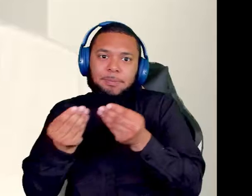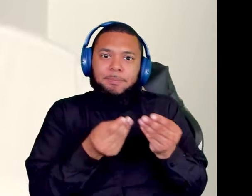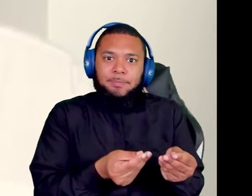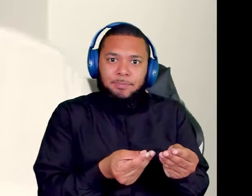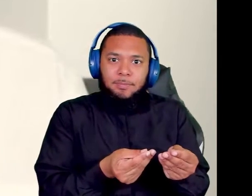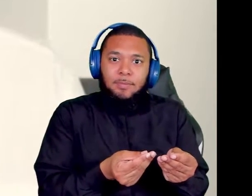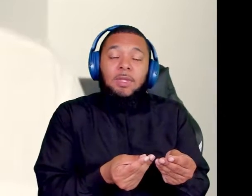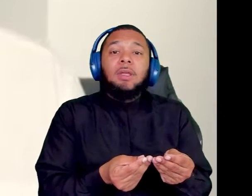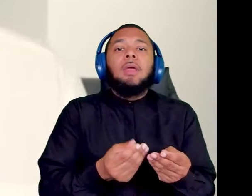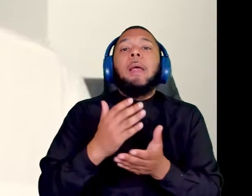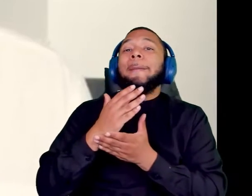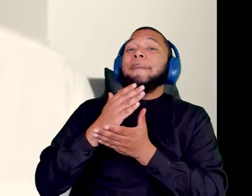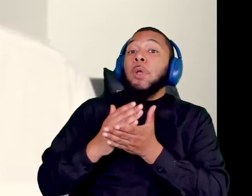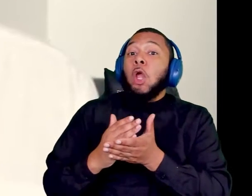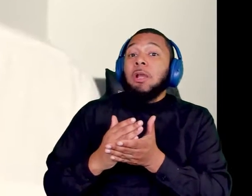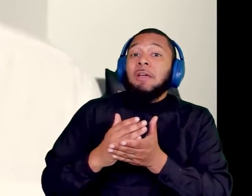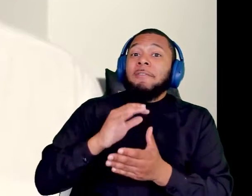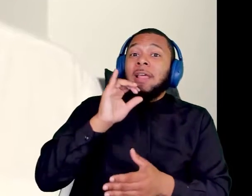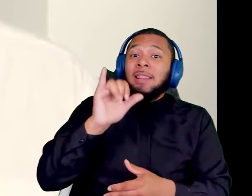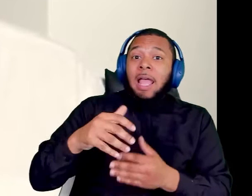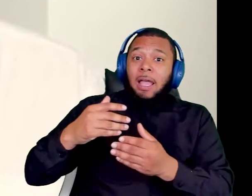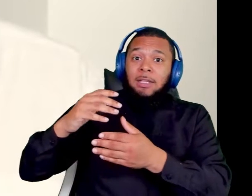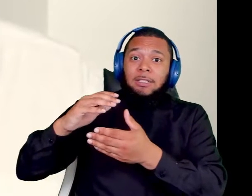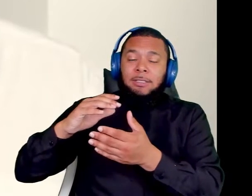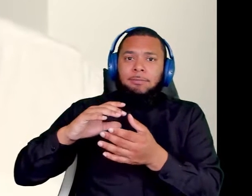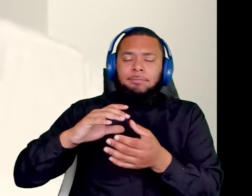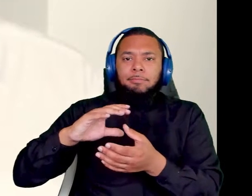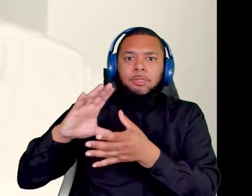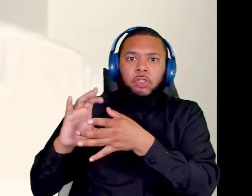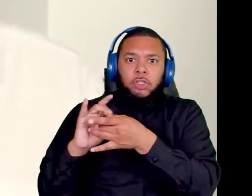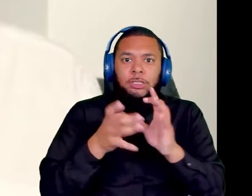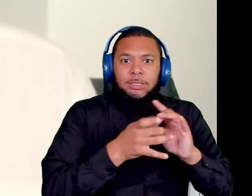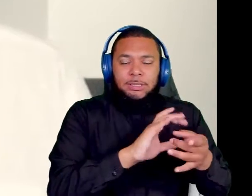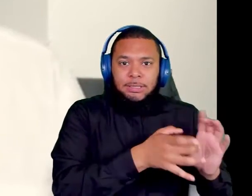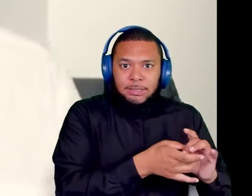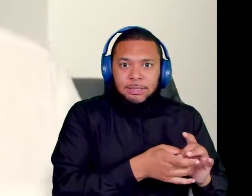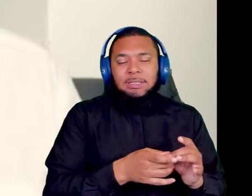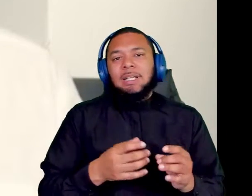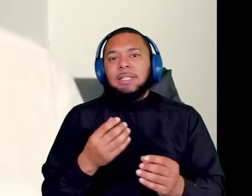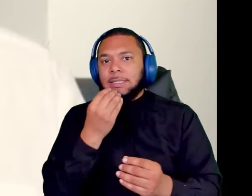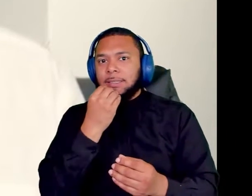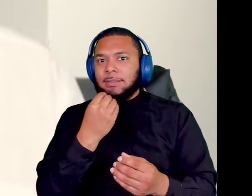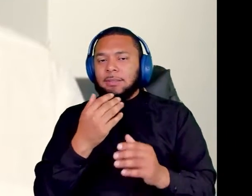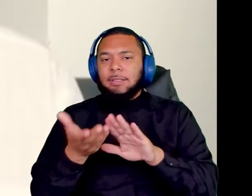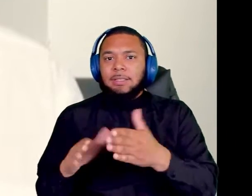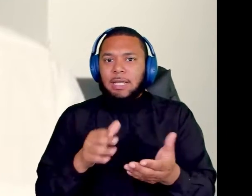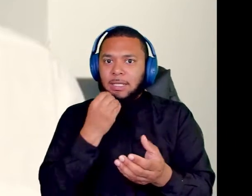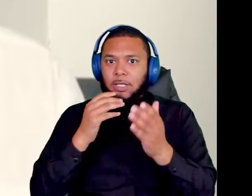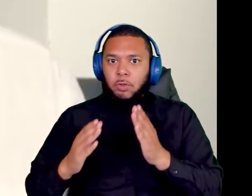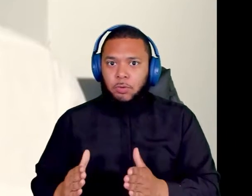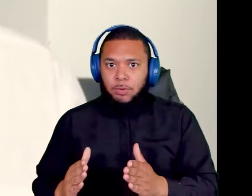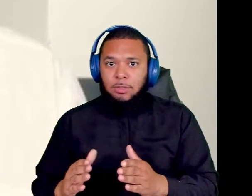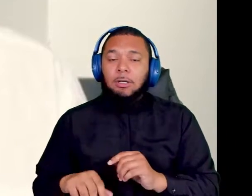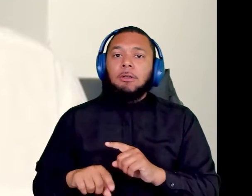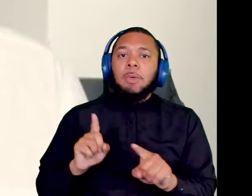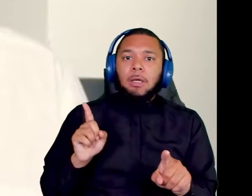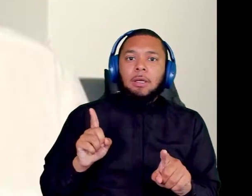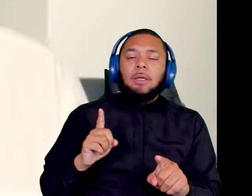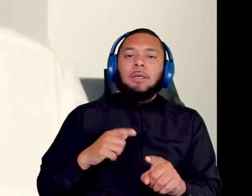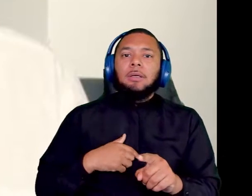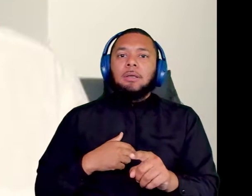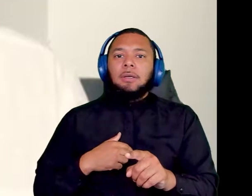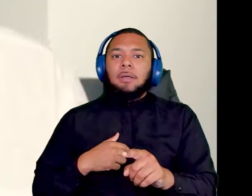or decomposers. So if the wolf or the deer dies or gives off any kind of waste, then that energy and matter is going to go to